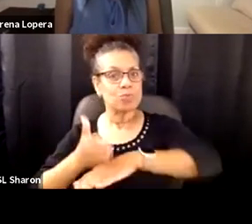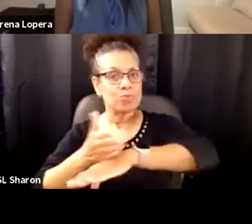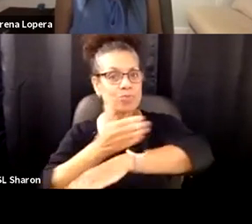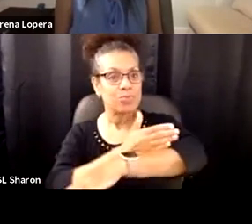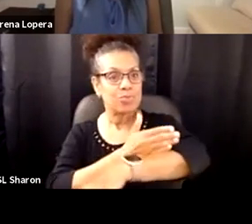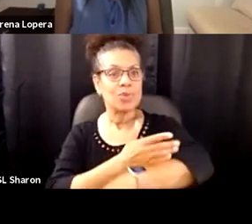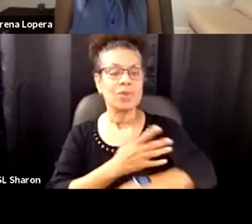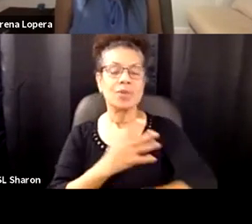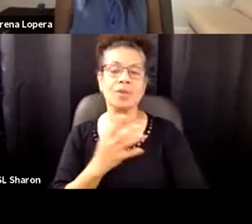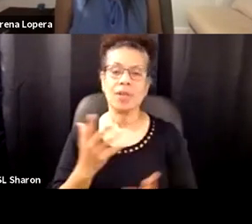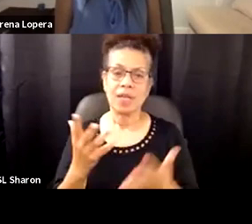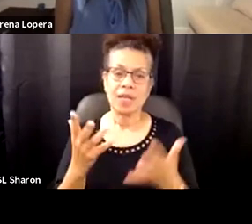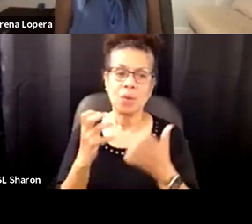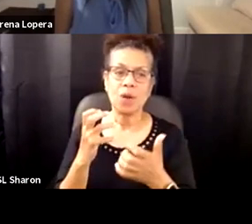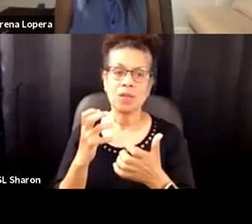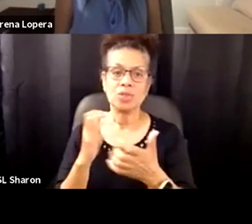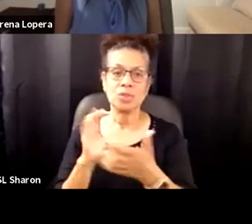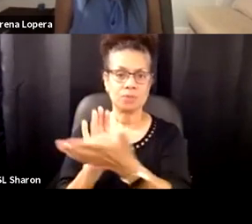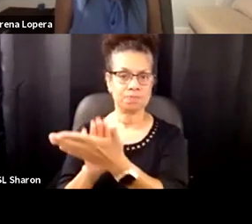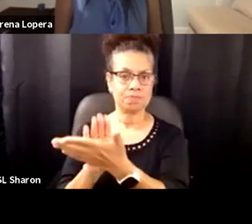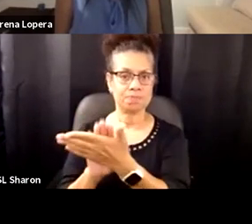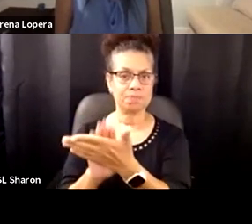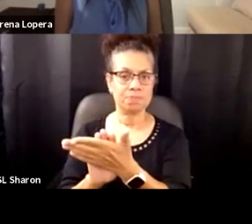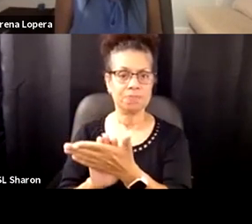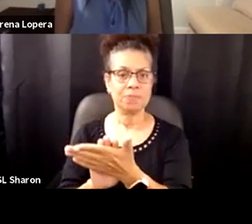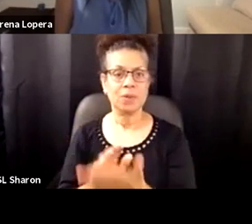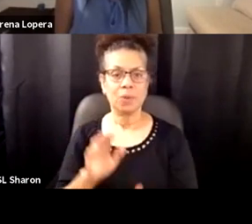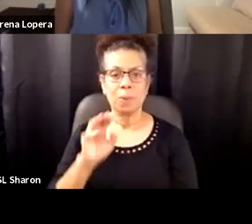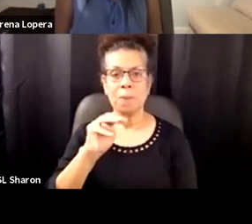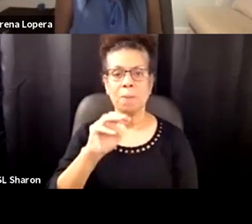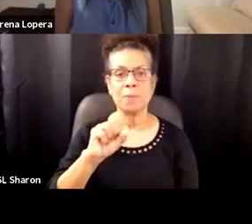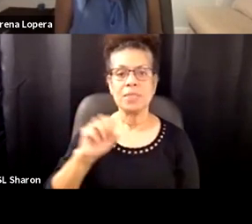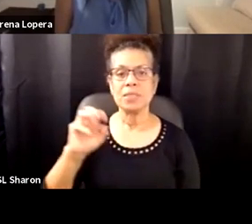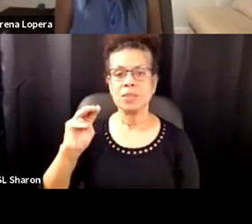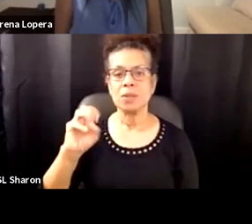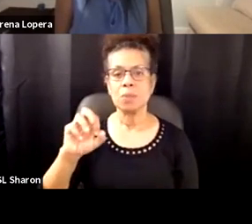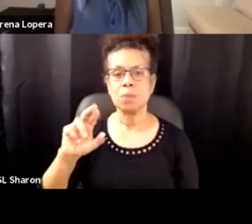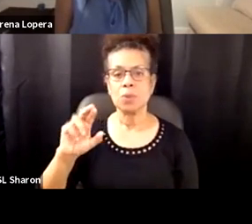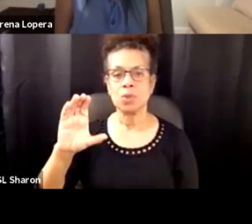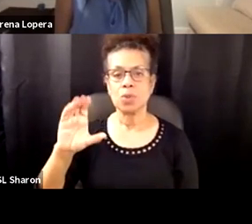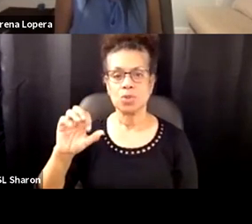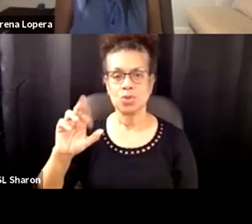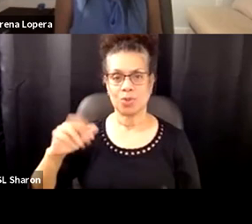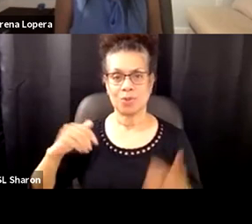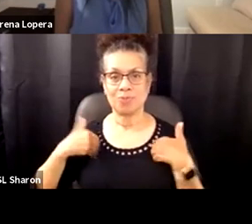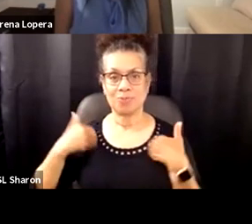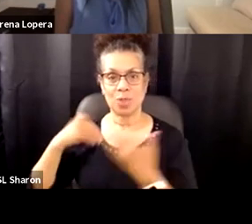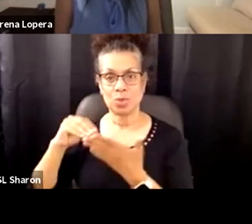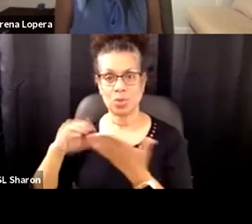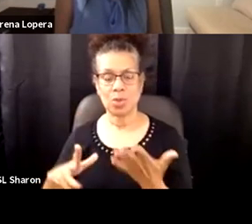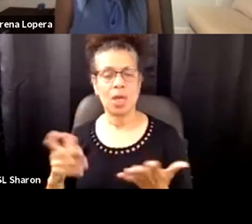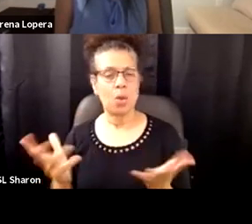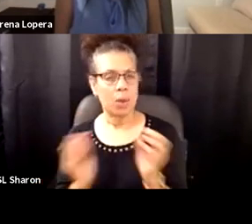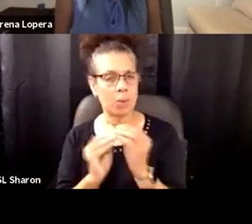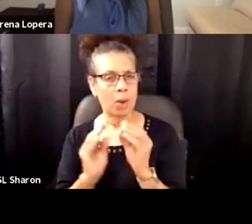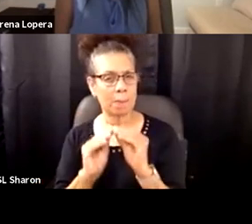lift up and and and align with what ms mercer has suggested is that um having more clarity on